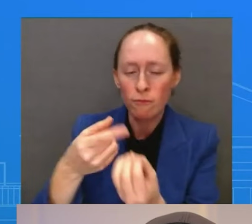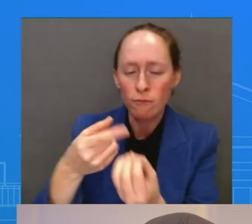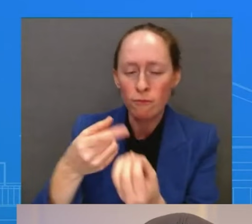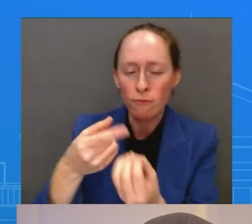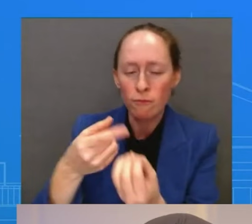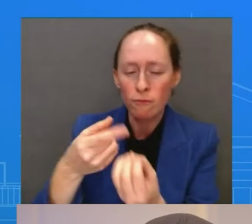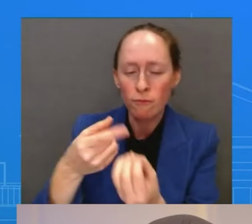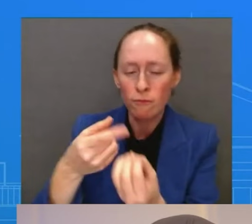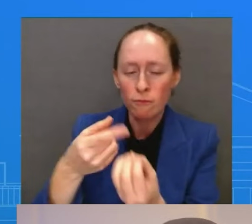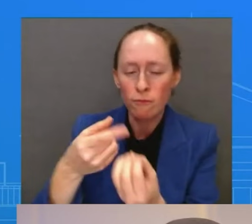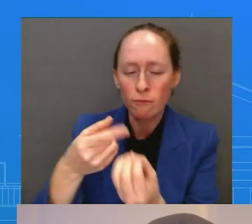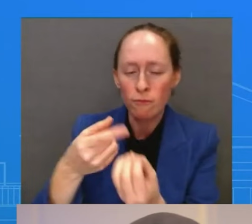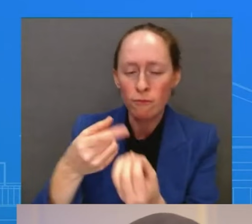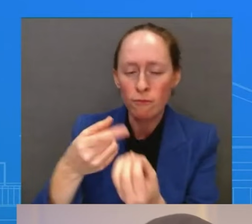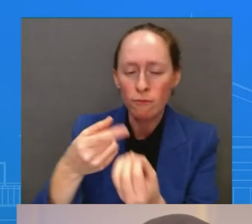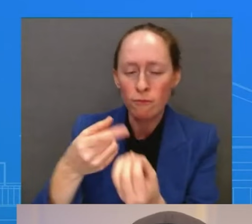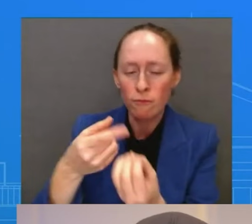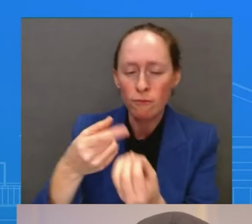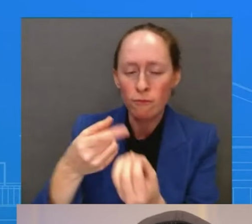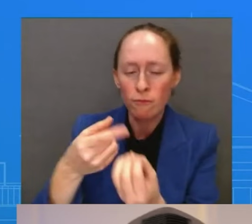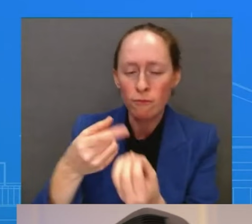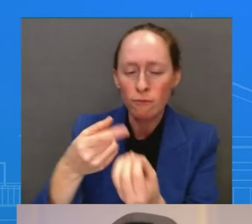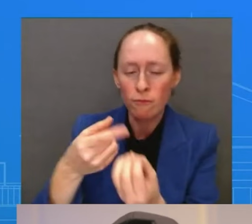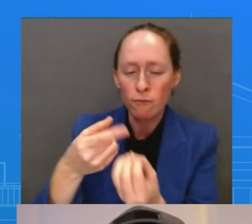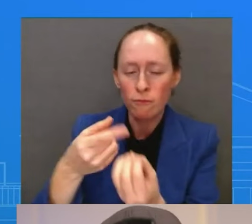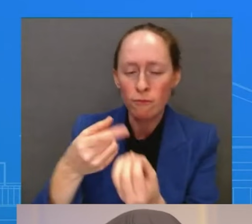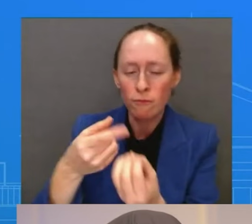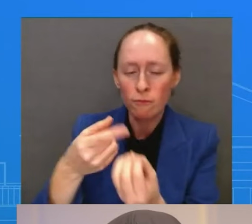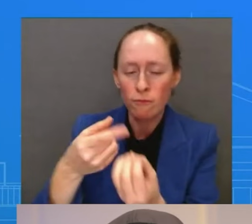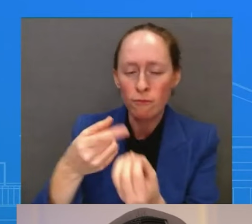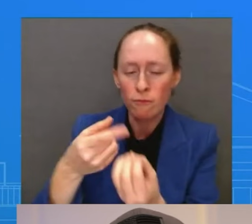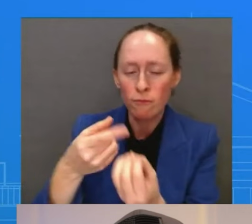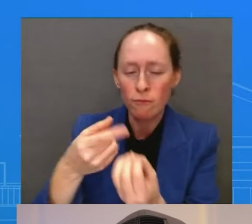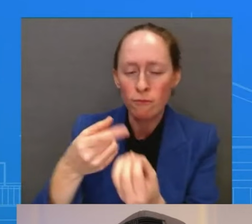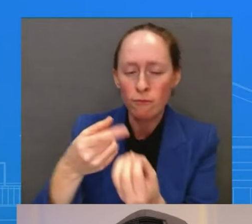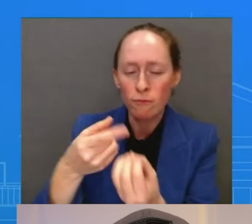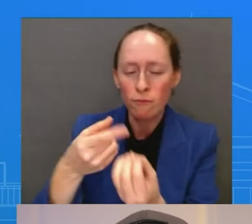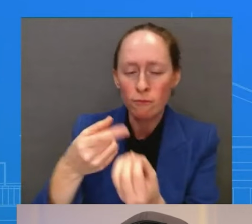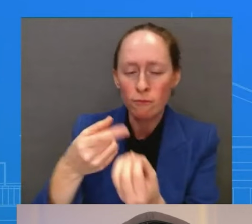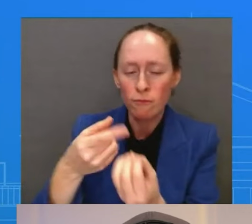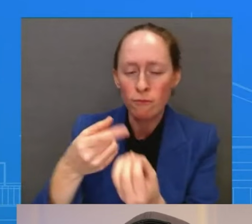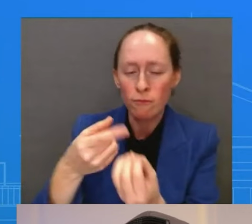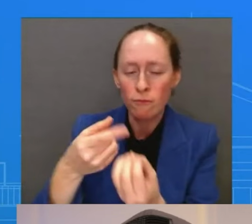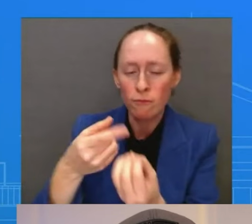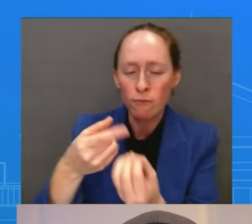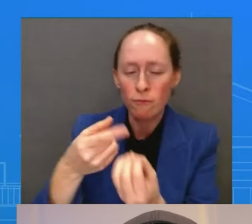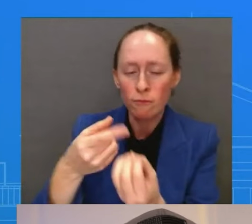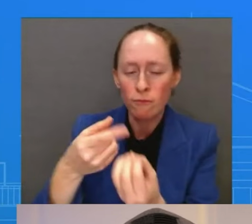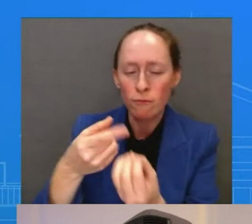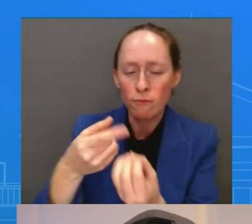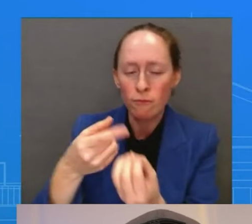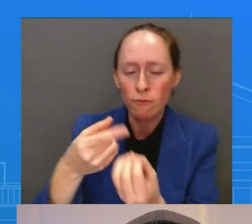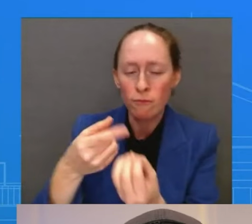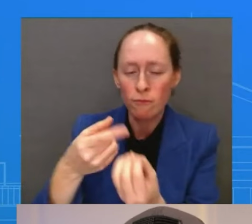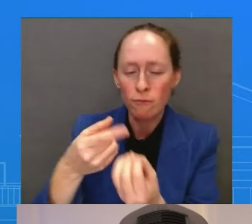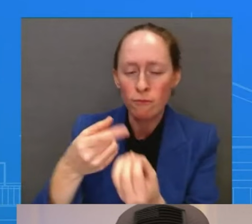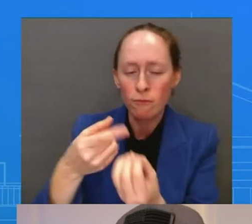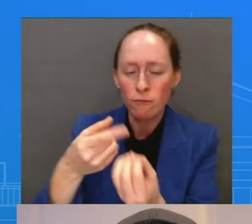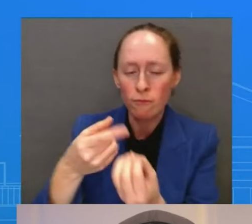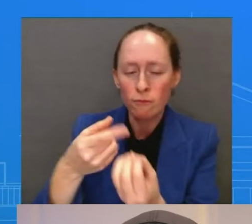prior administration for the foosery that's going on? And if it is true that Mike Pompeo and Trump put this stuff